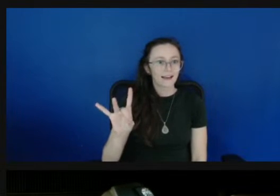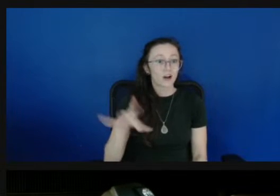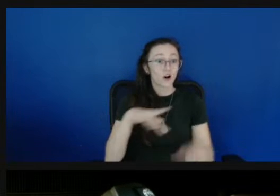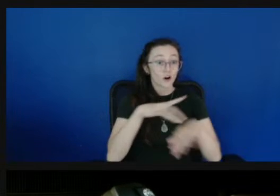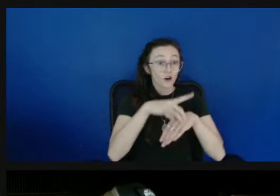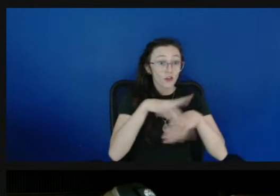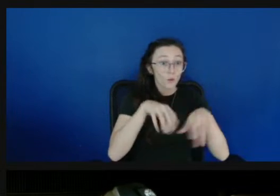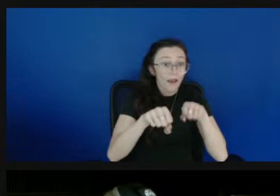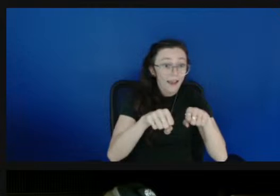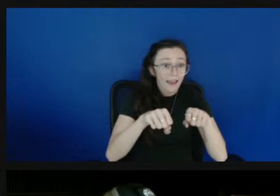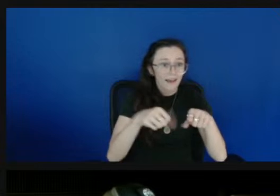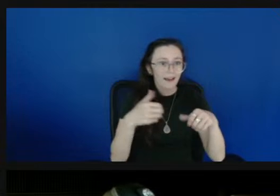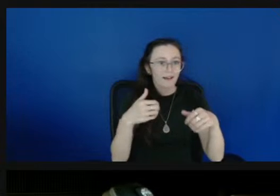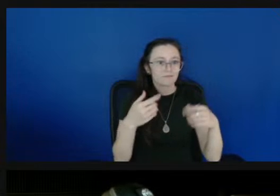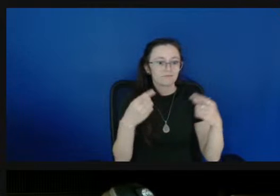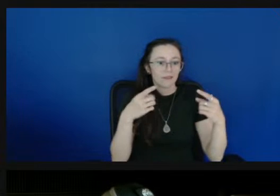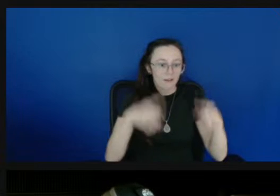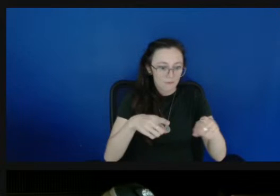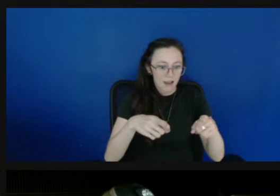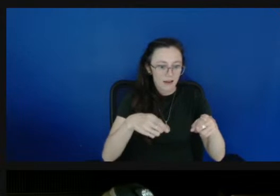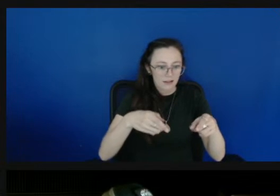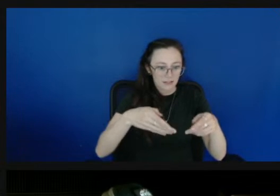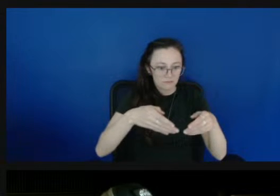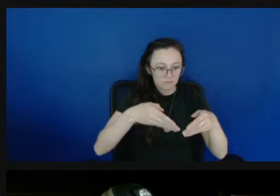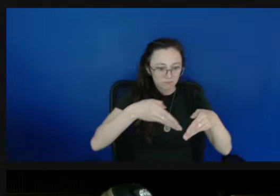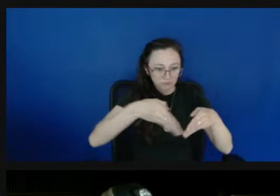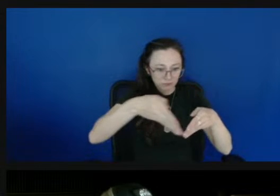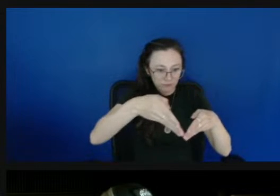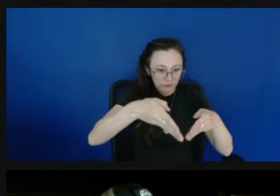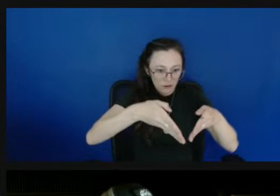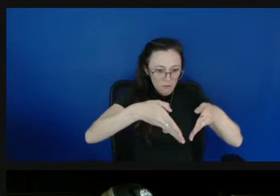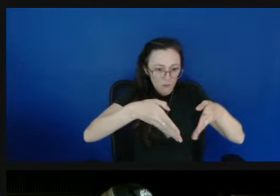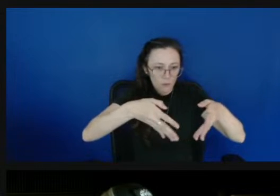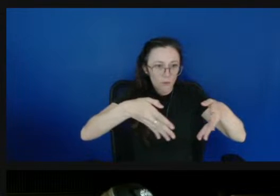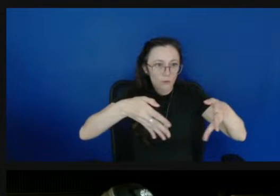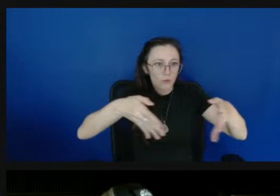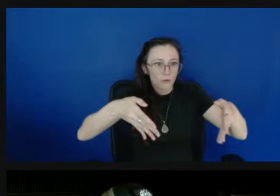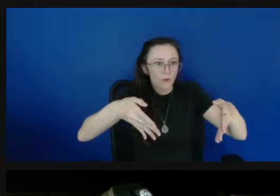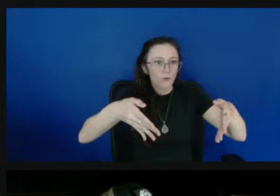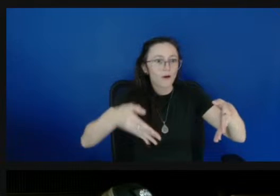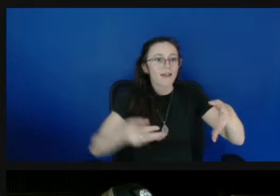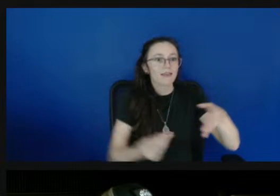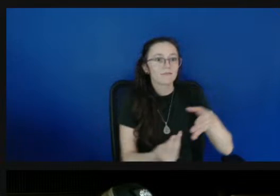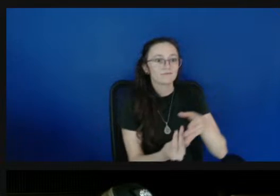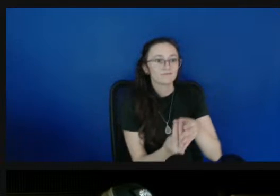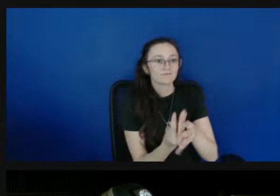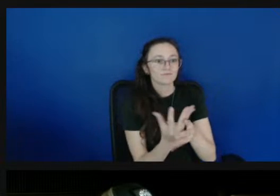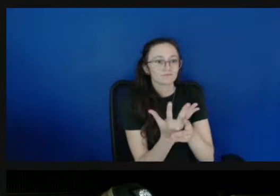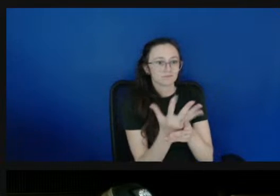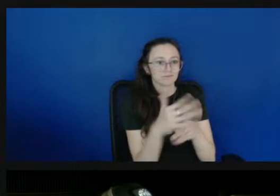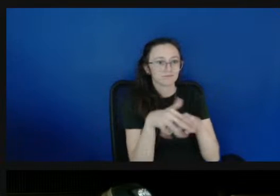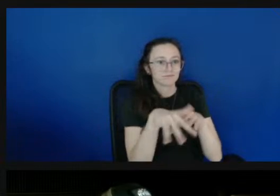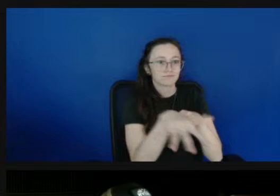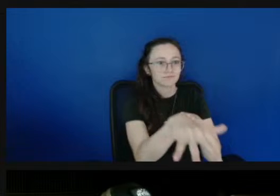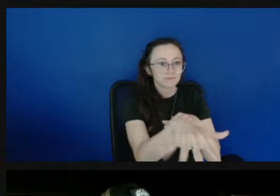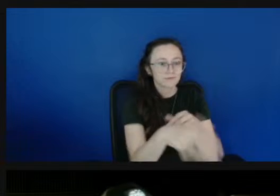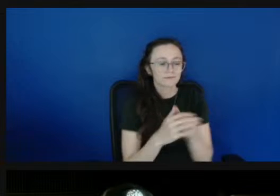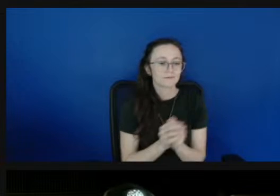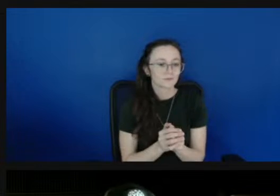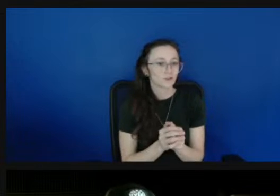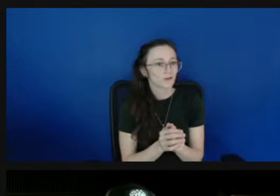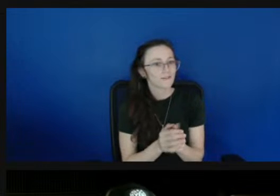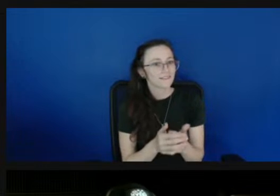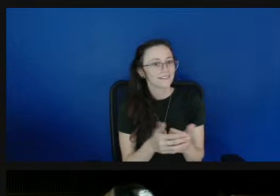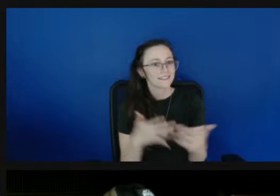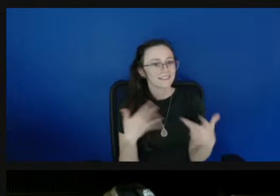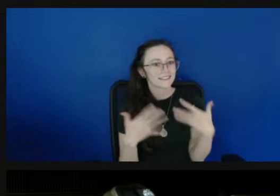been near the surface. So that's a great thing to think about out there, and it's really exciting to hear about Yvonne walking